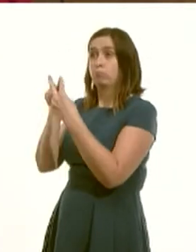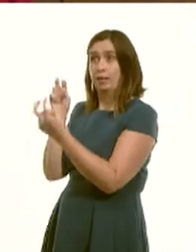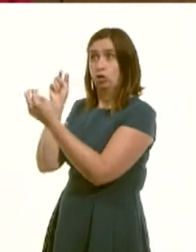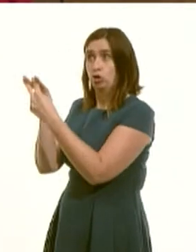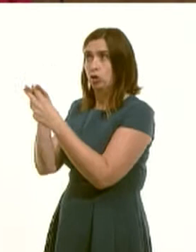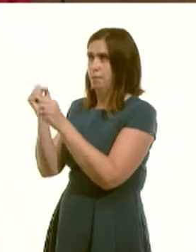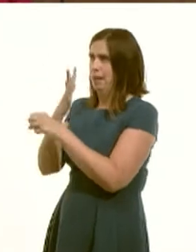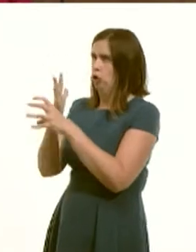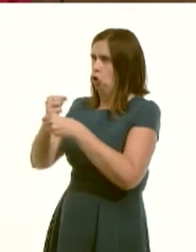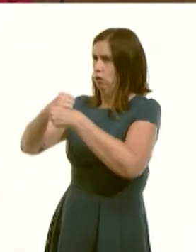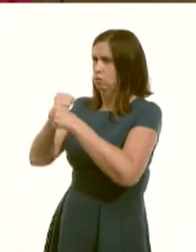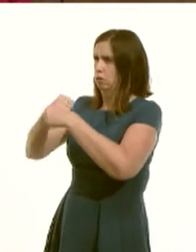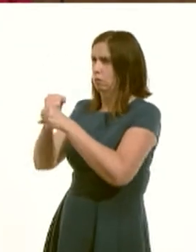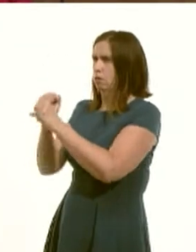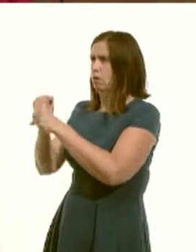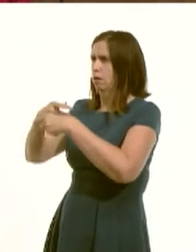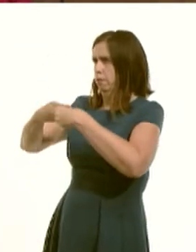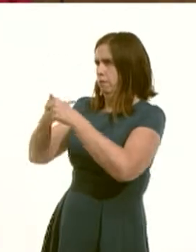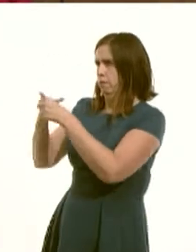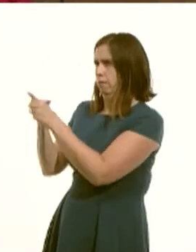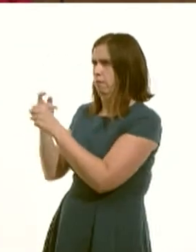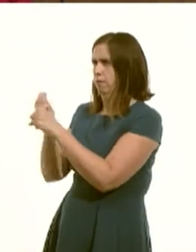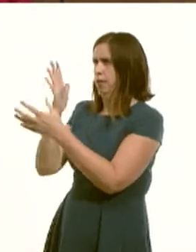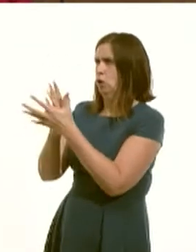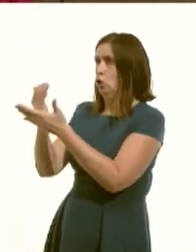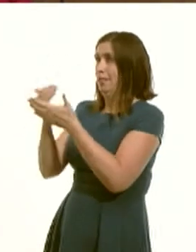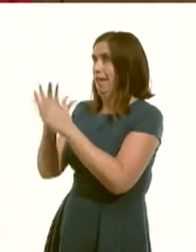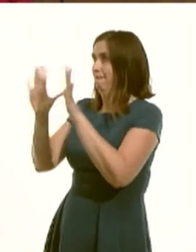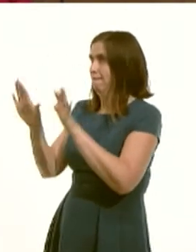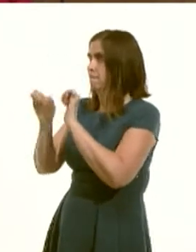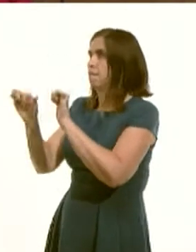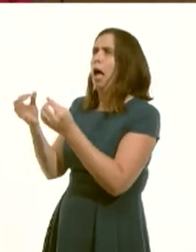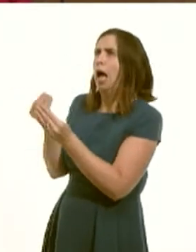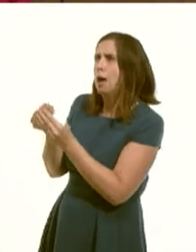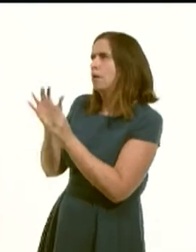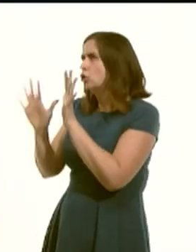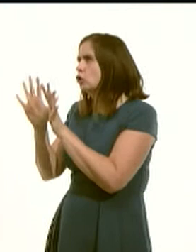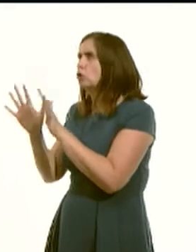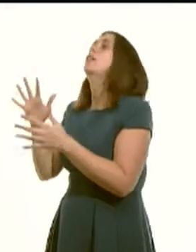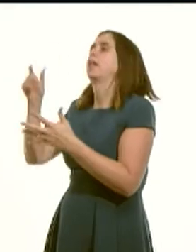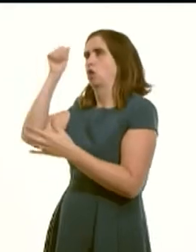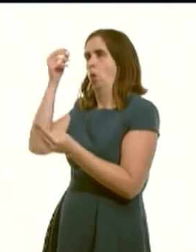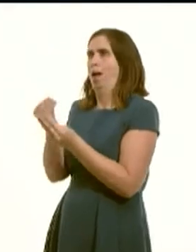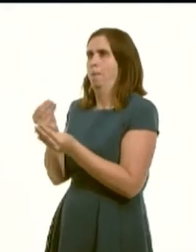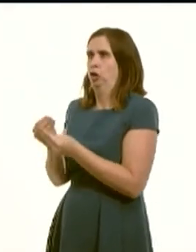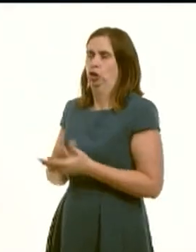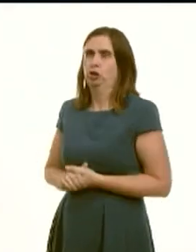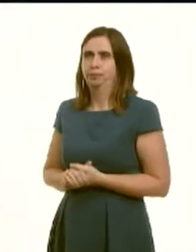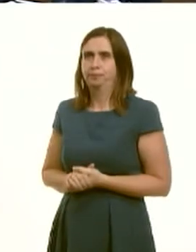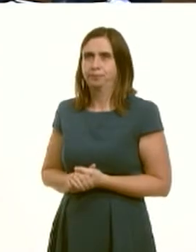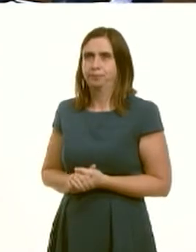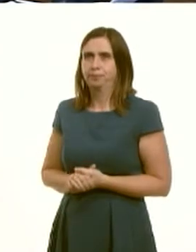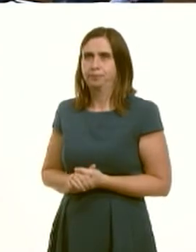to make sure that structurally the bridges were sound, and then of course an assessment can be made on what the level of the toll should be. Question six, John Griffiths.